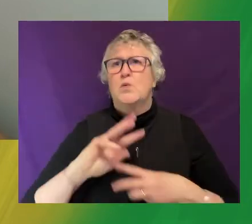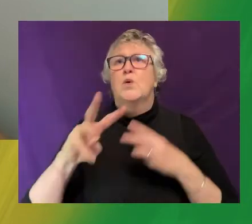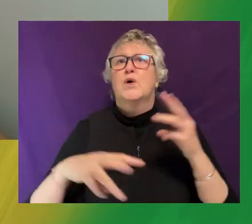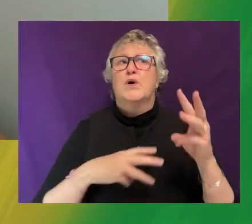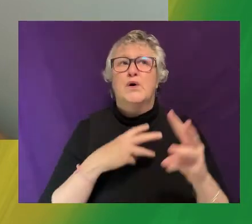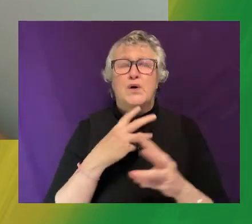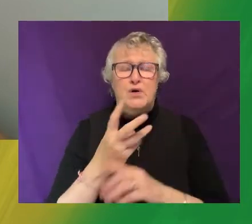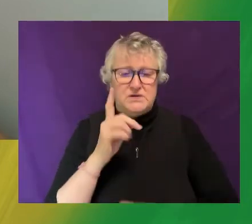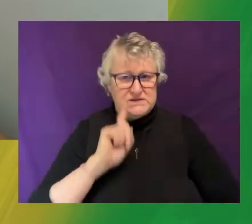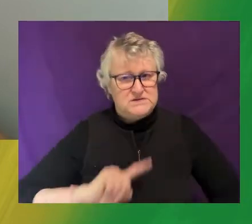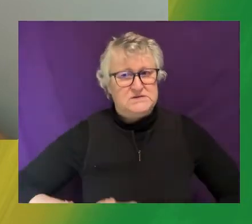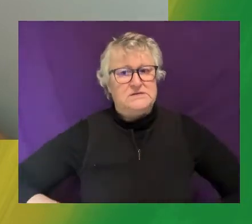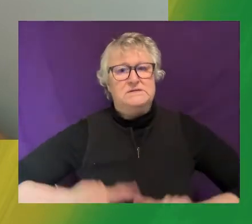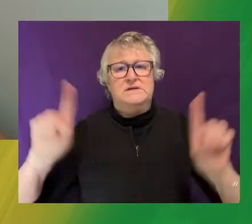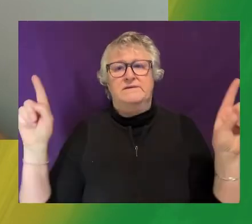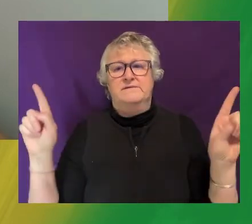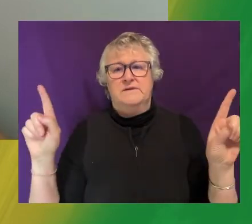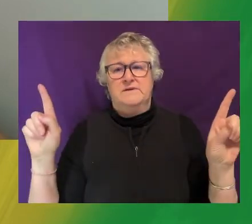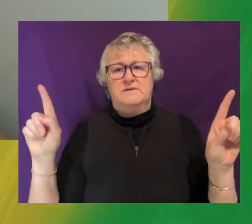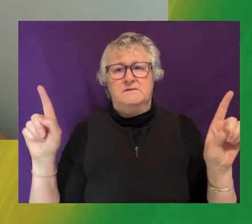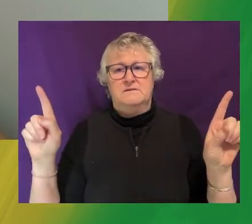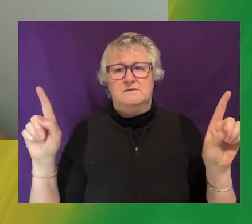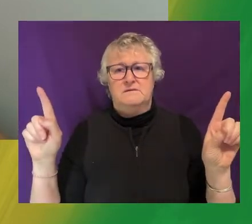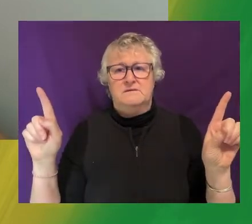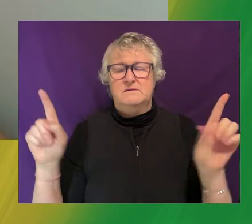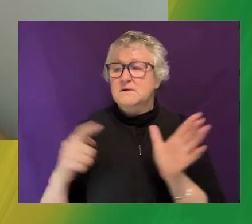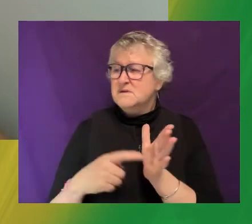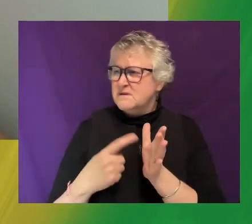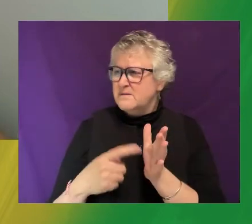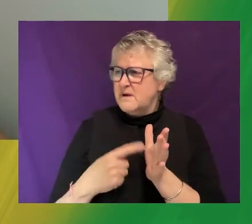like are you my friend?